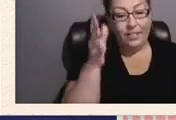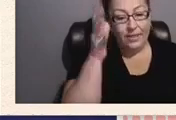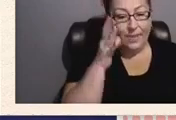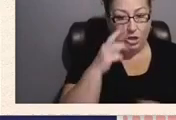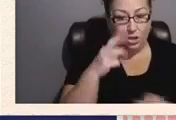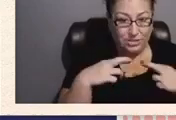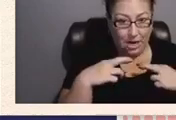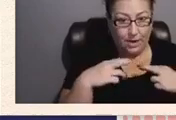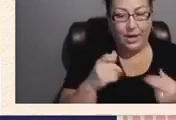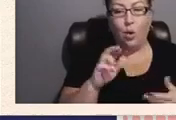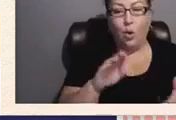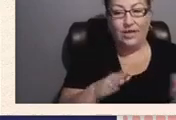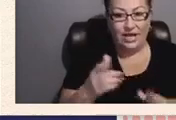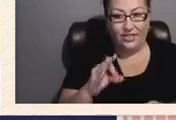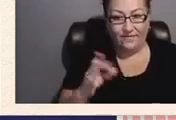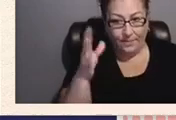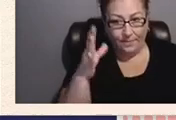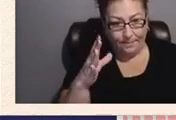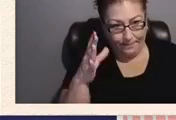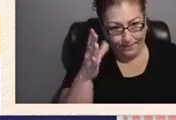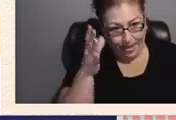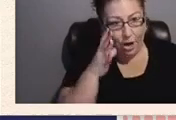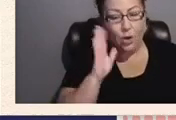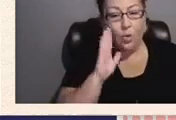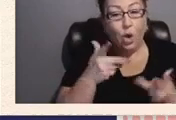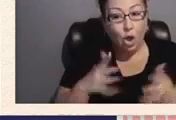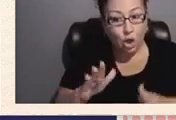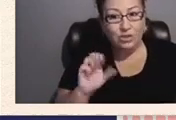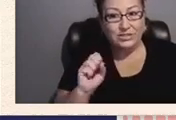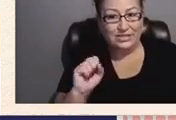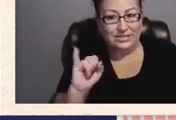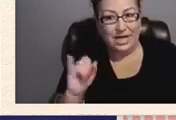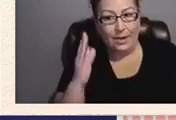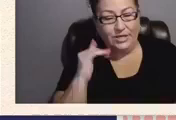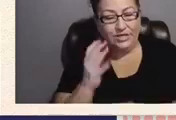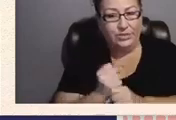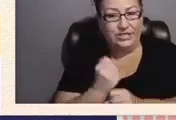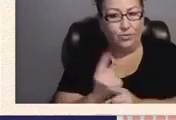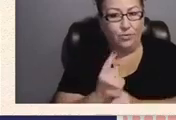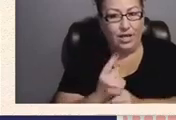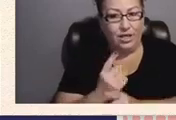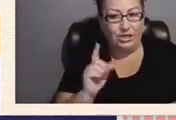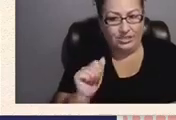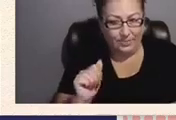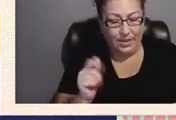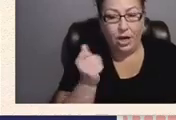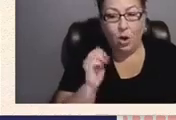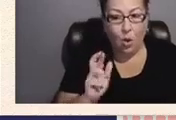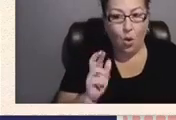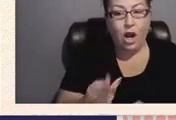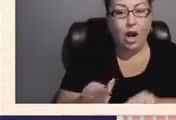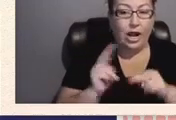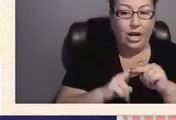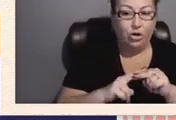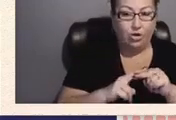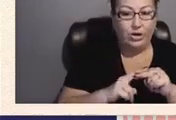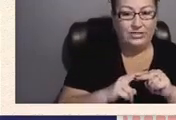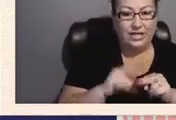parent, and will lose SSI either because they're receiving regular disability or an increase in that